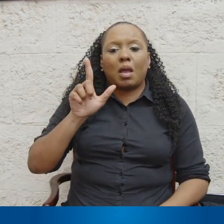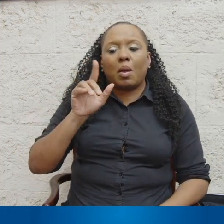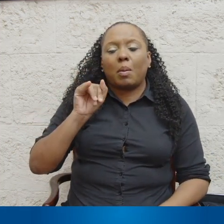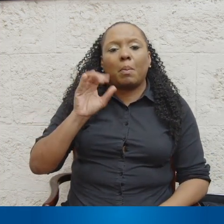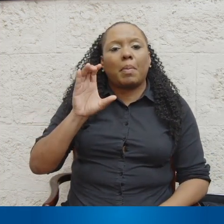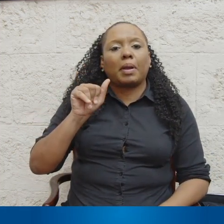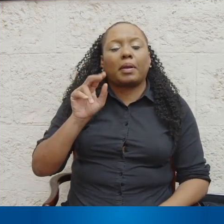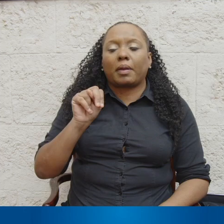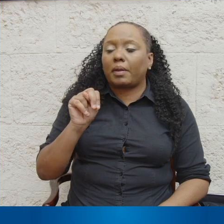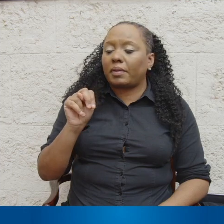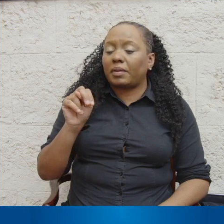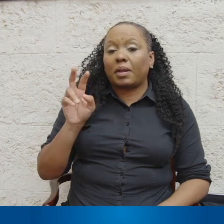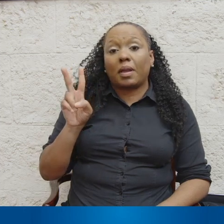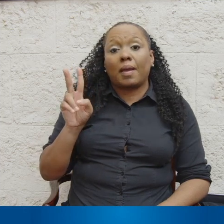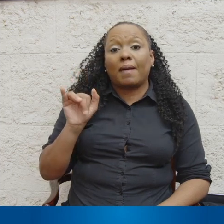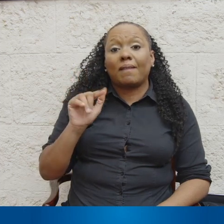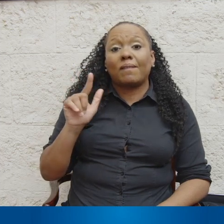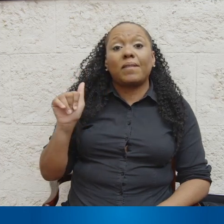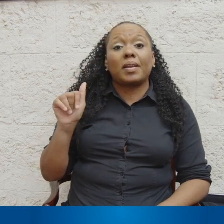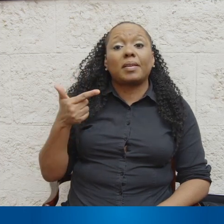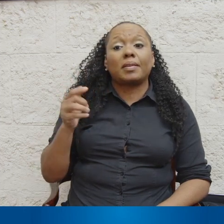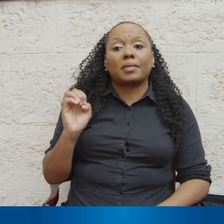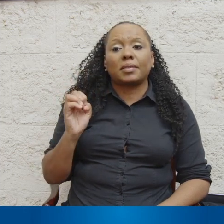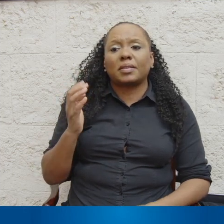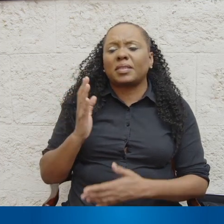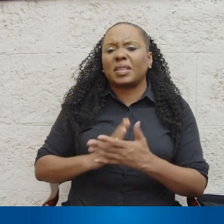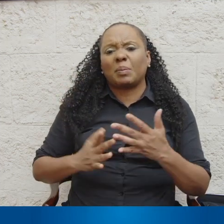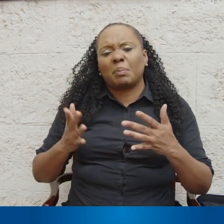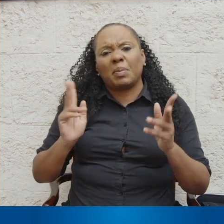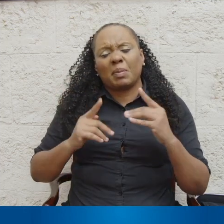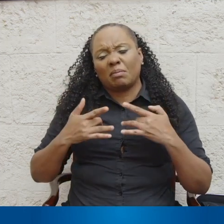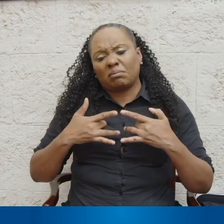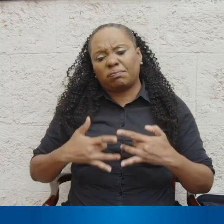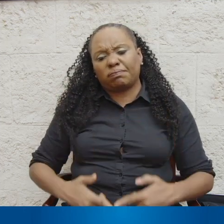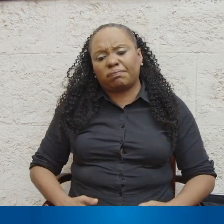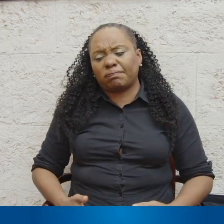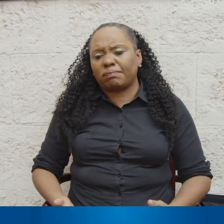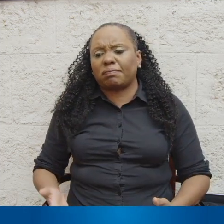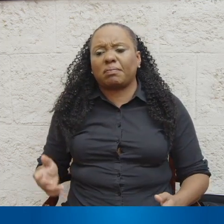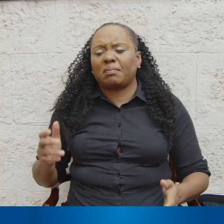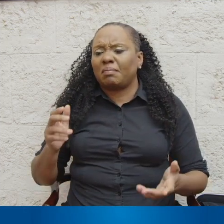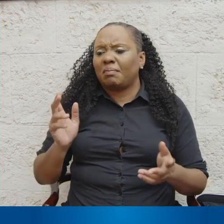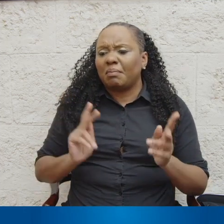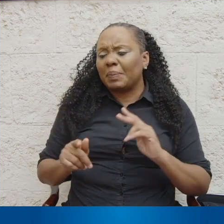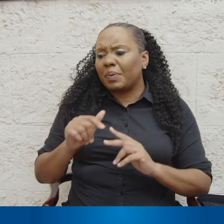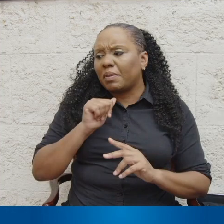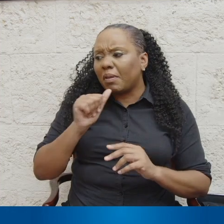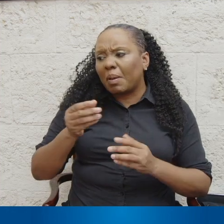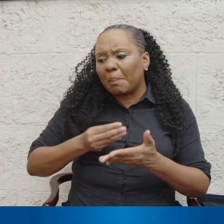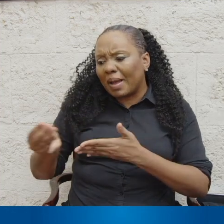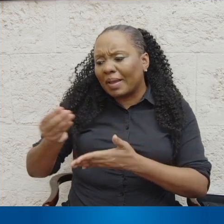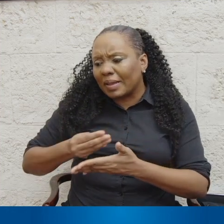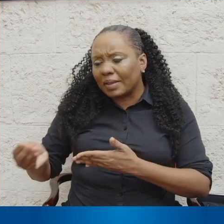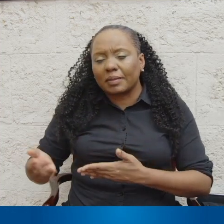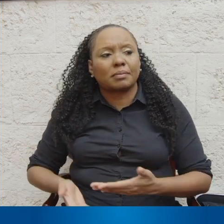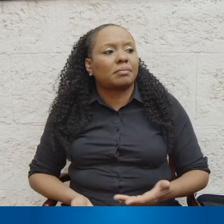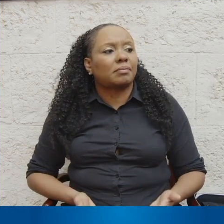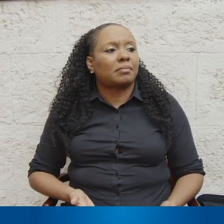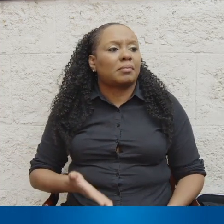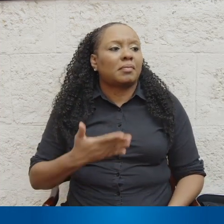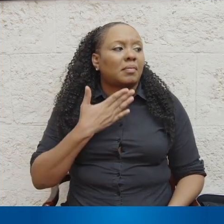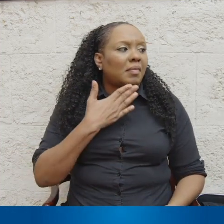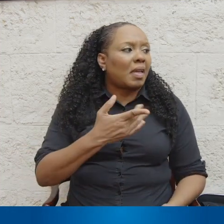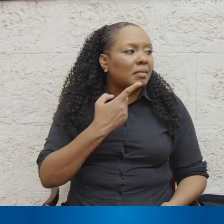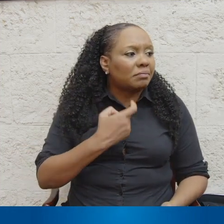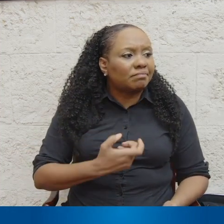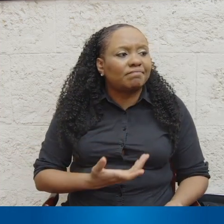have to ensure that at least they have people throughout the year coming? Okay, thank you for that question. And I'm going to say I'm not going to answer that